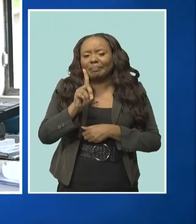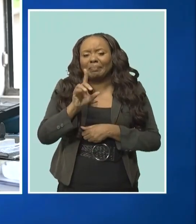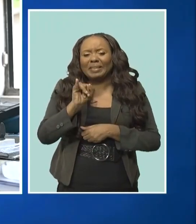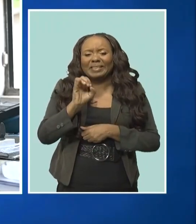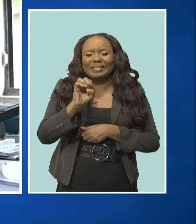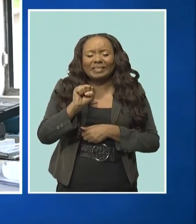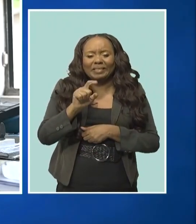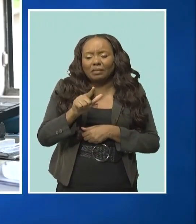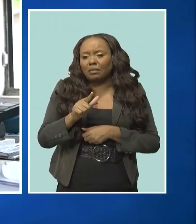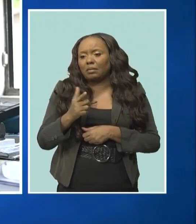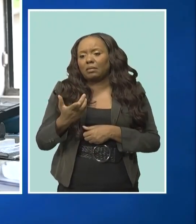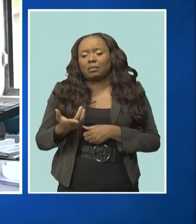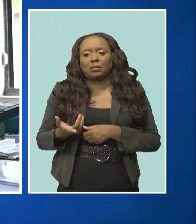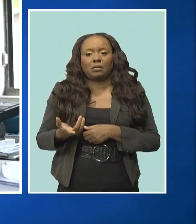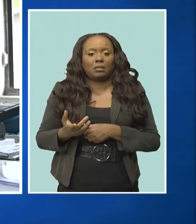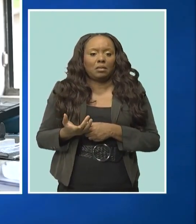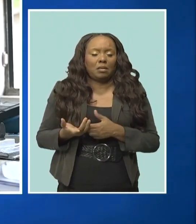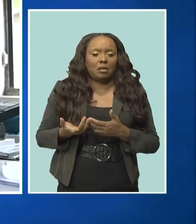have had to put